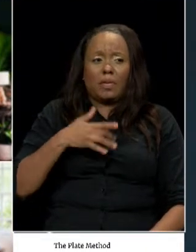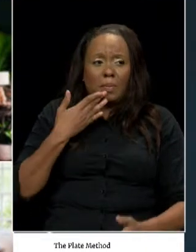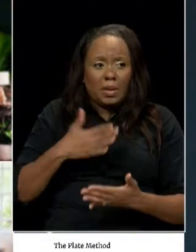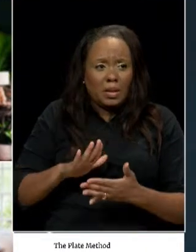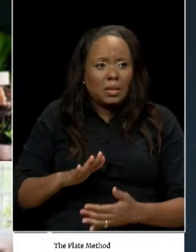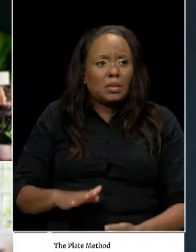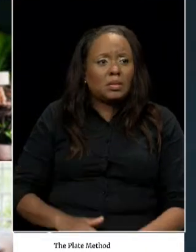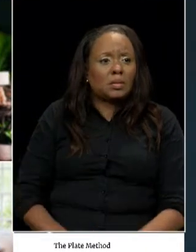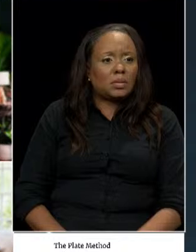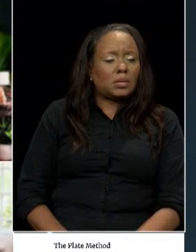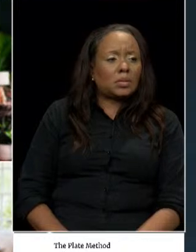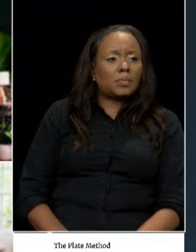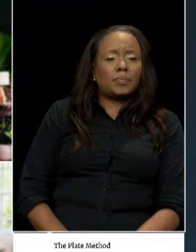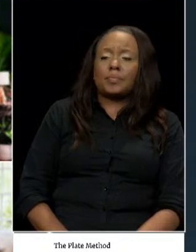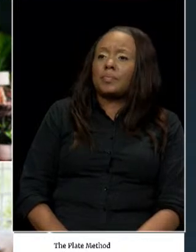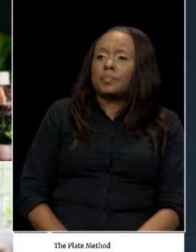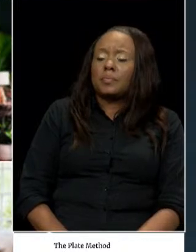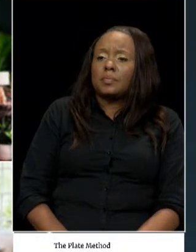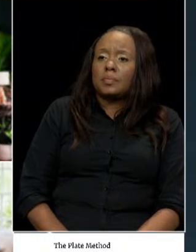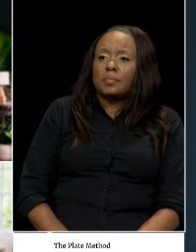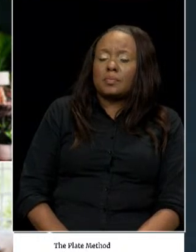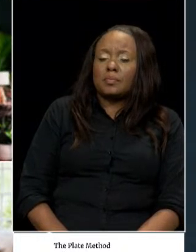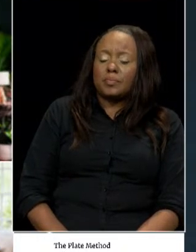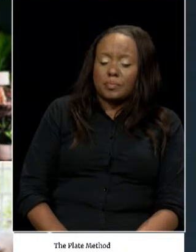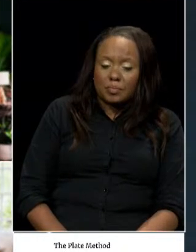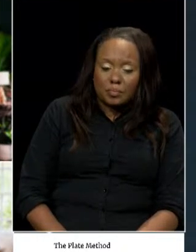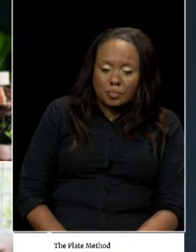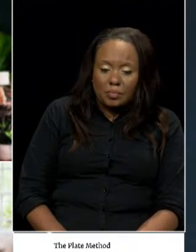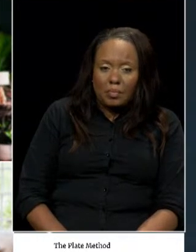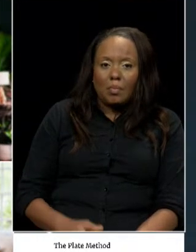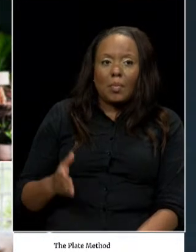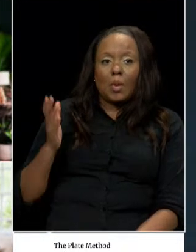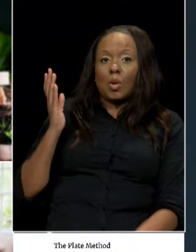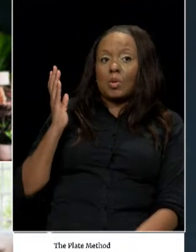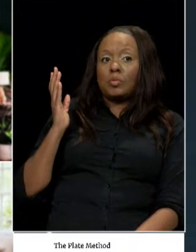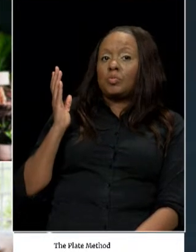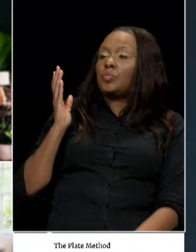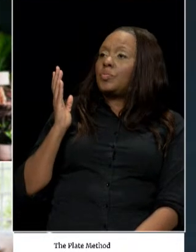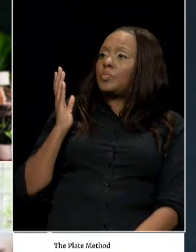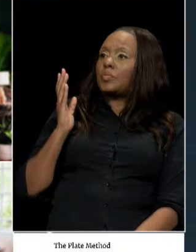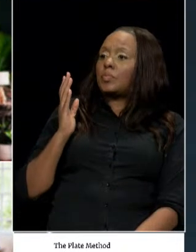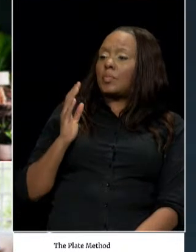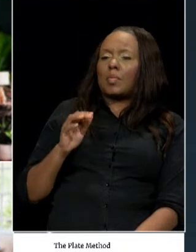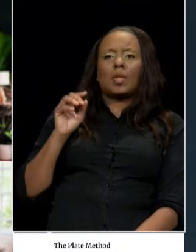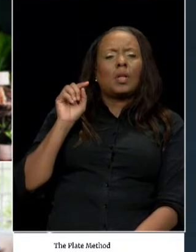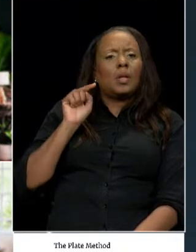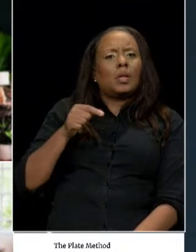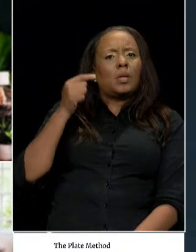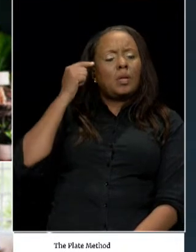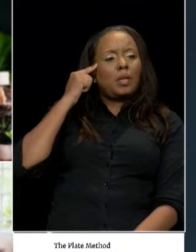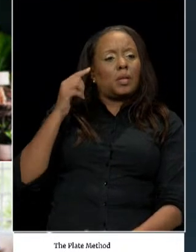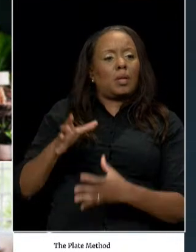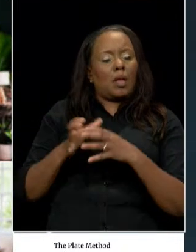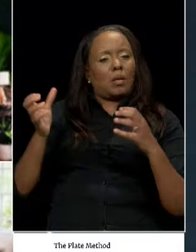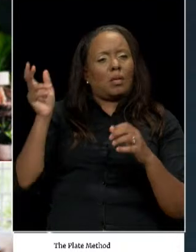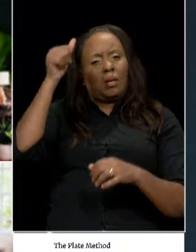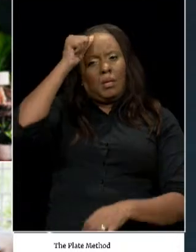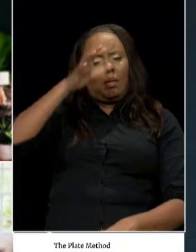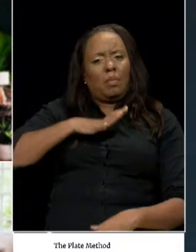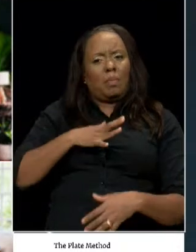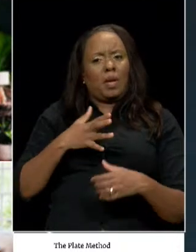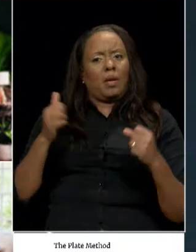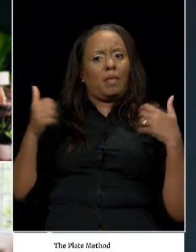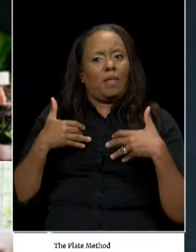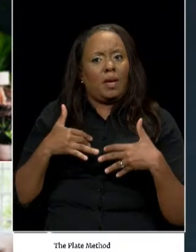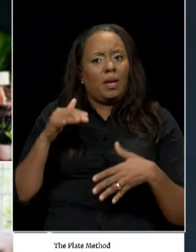very simple. How much fear do you sense there is among men in this country about becoming